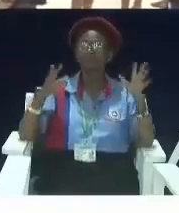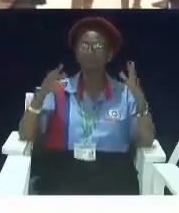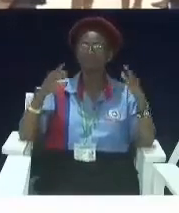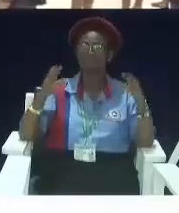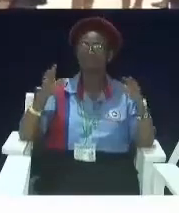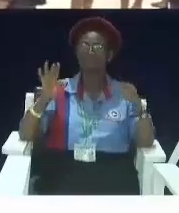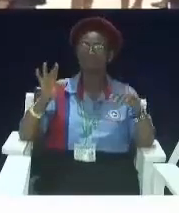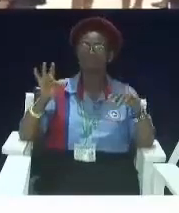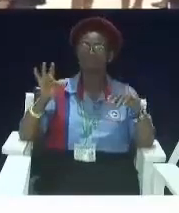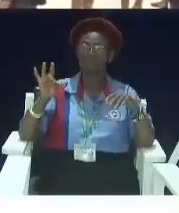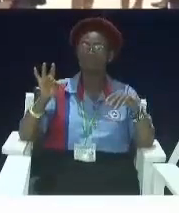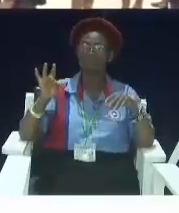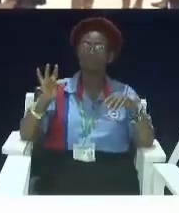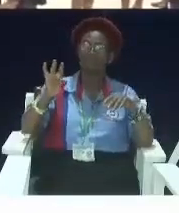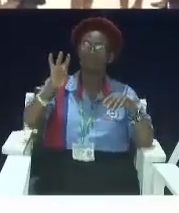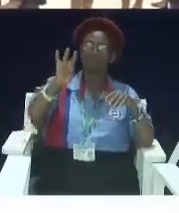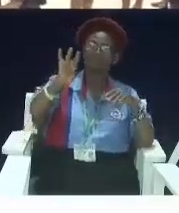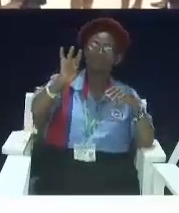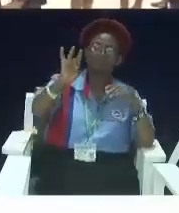Eight.